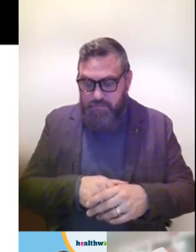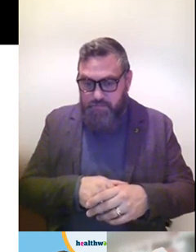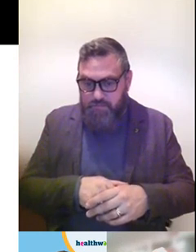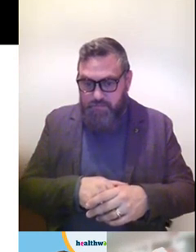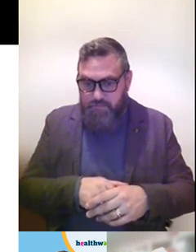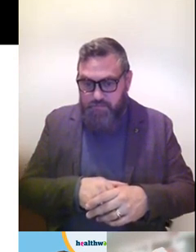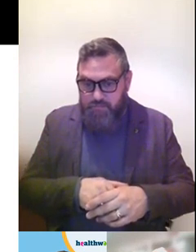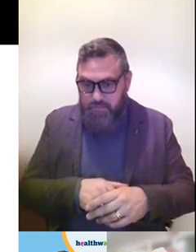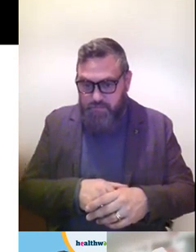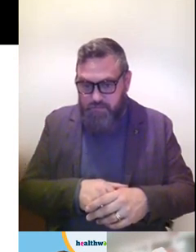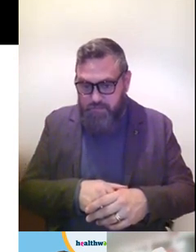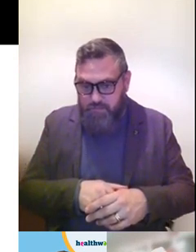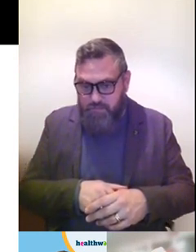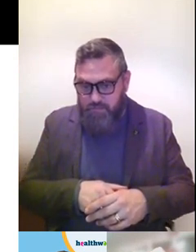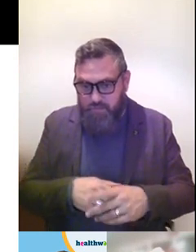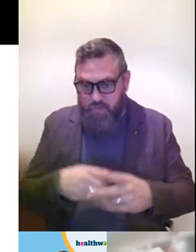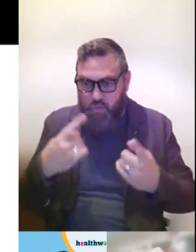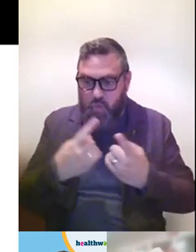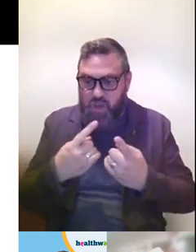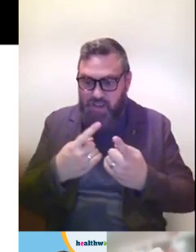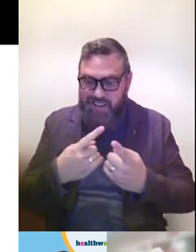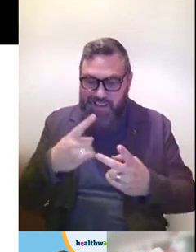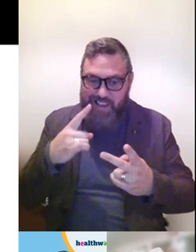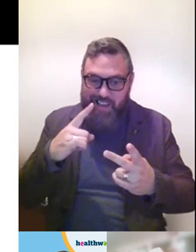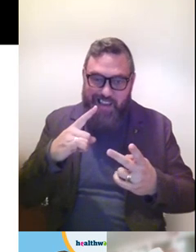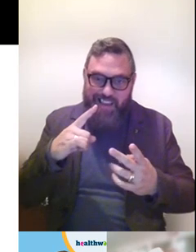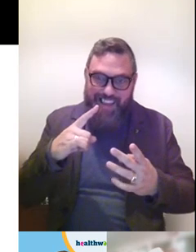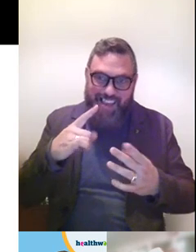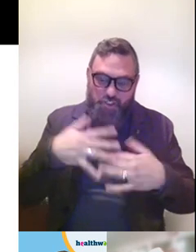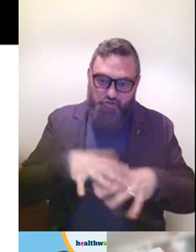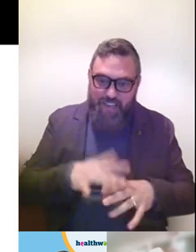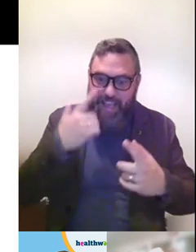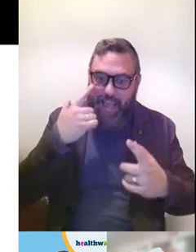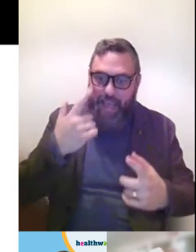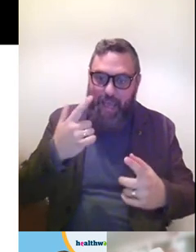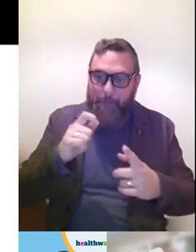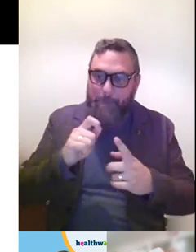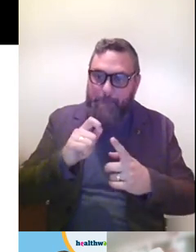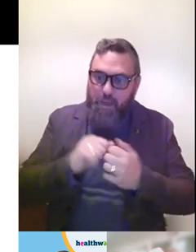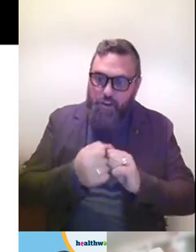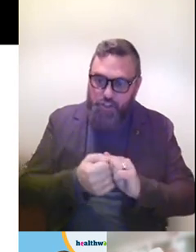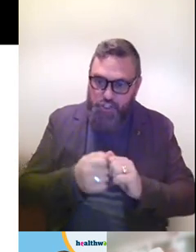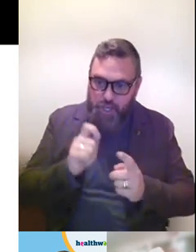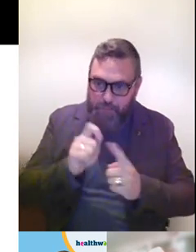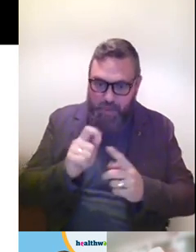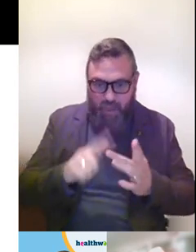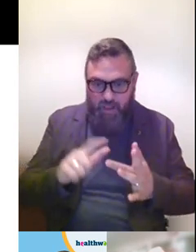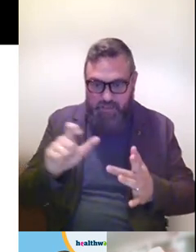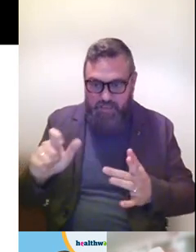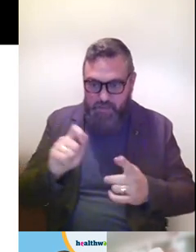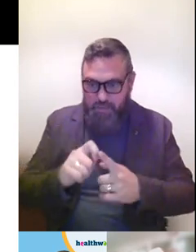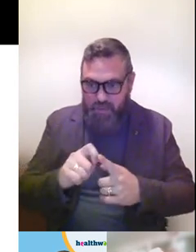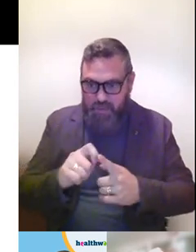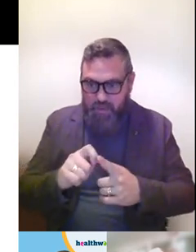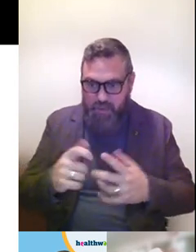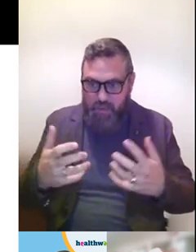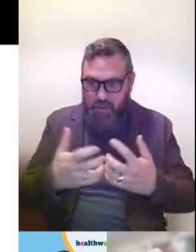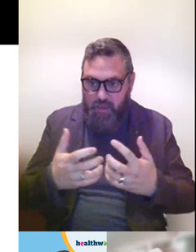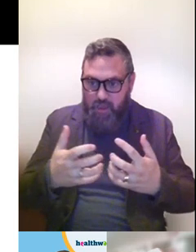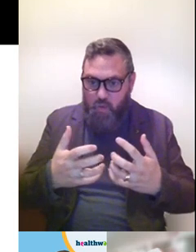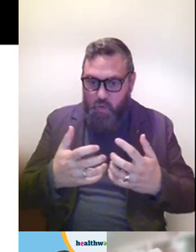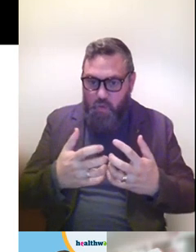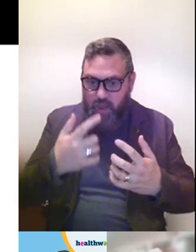So one of the things that Integrated Care Partnership is really looking to do is think about how it can add value by